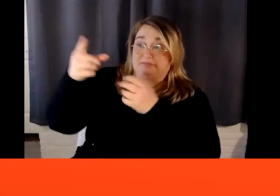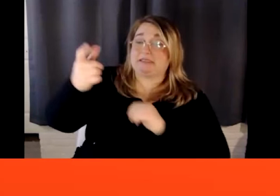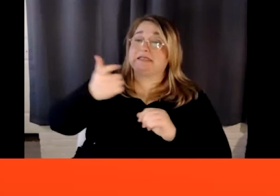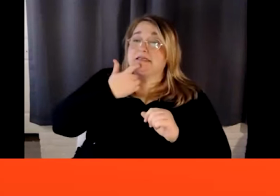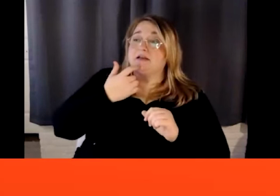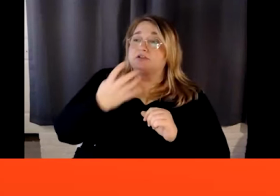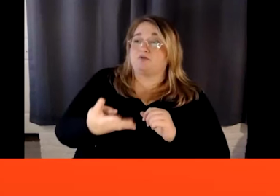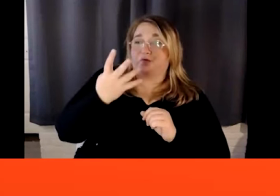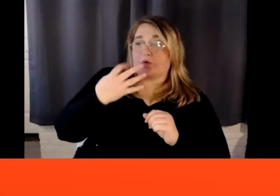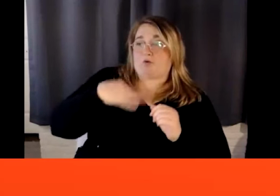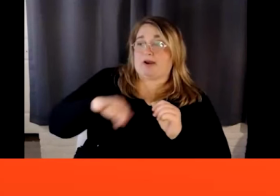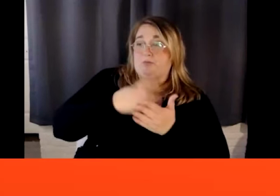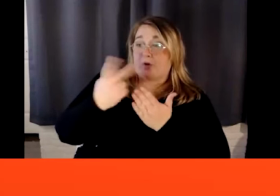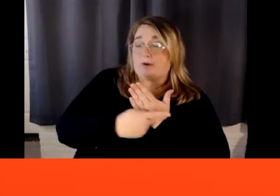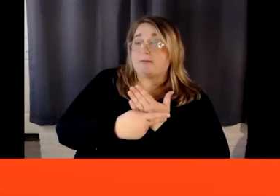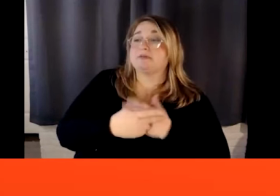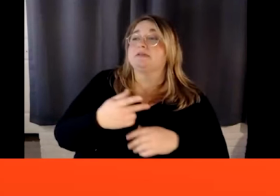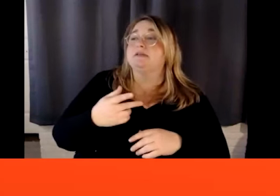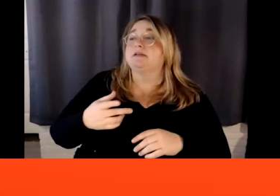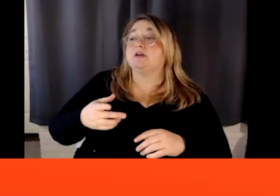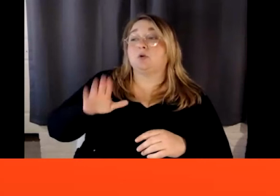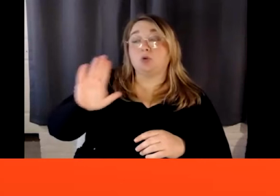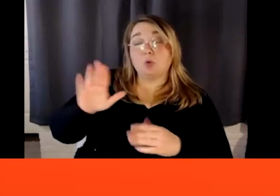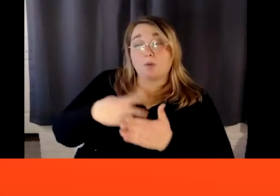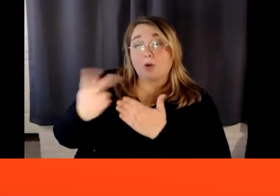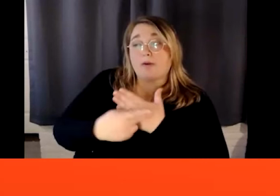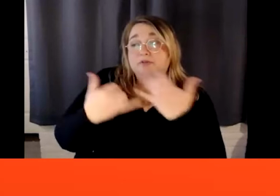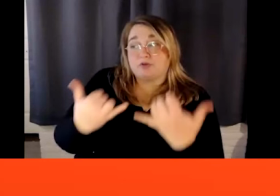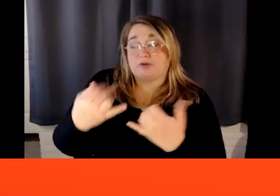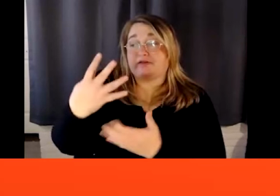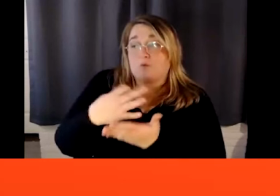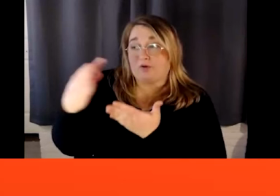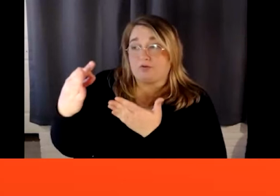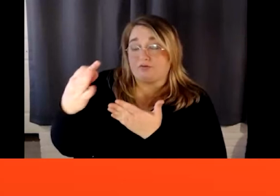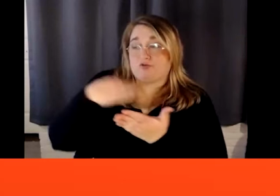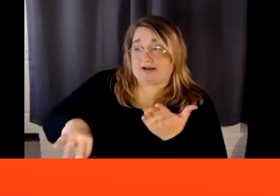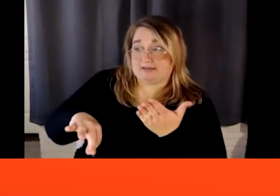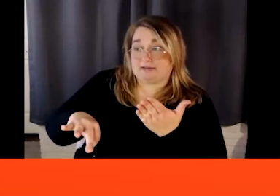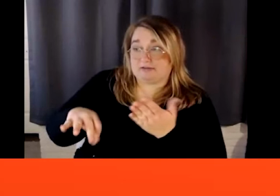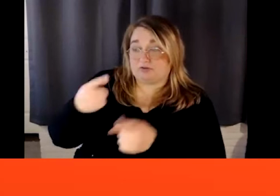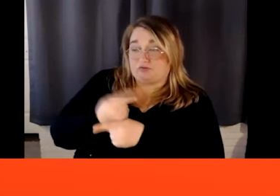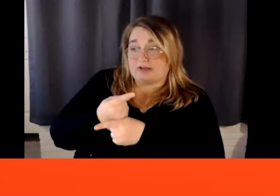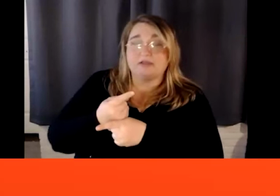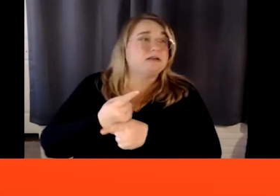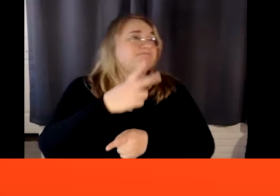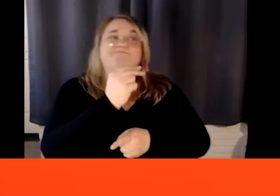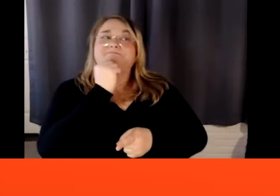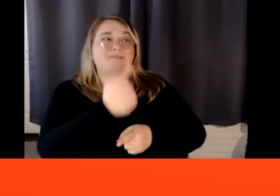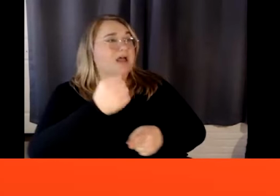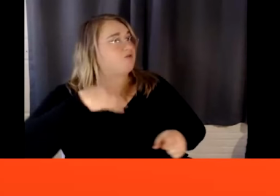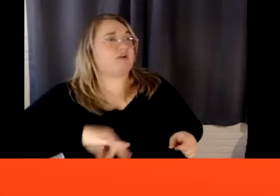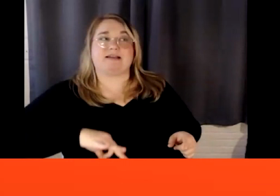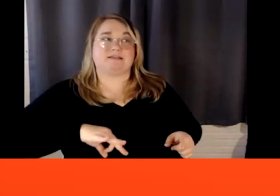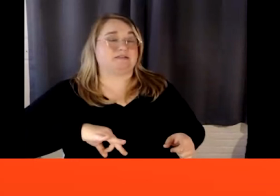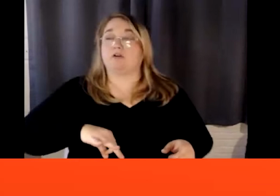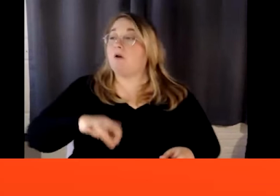Now, your program is currently 4 credit, right? So now, as far as, No, we're non-credit. oh, you're non-credit. I thought you were